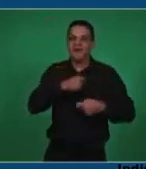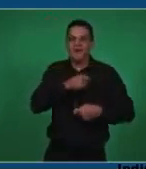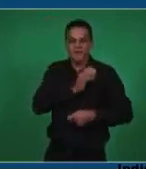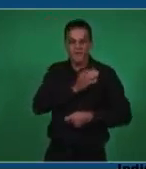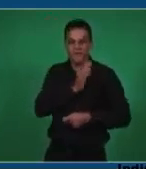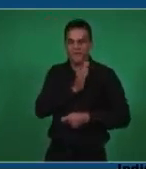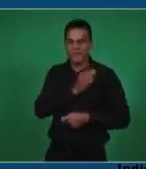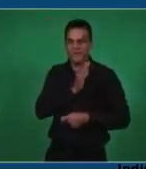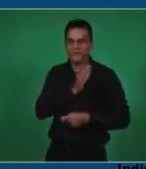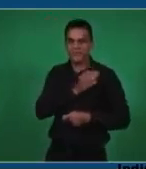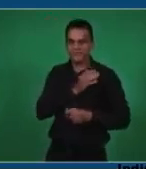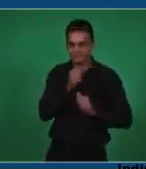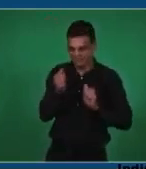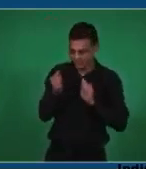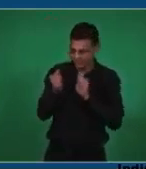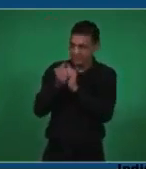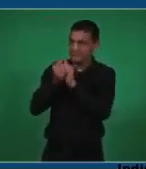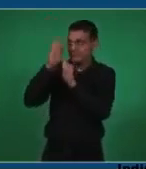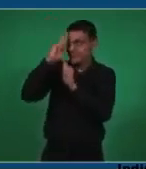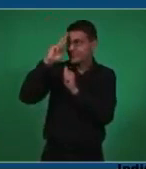forever.